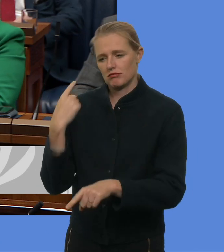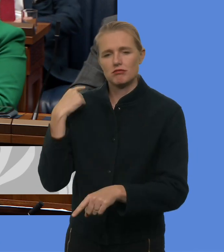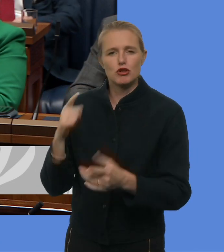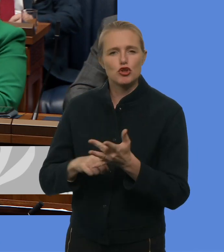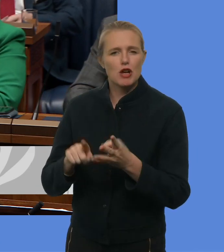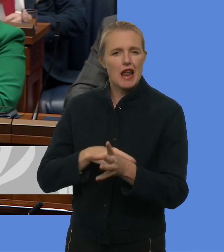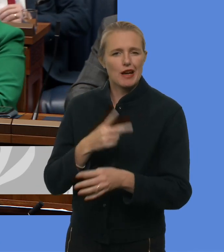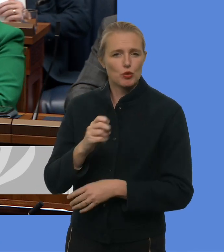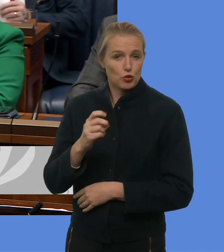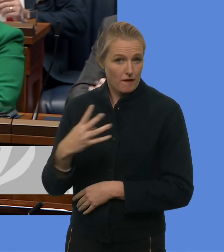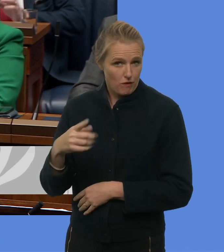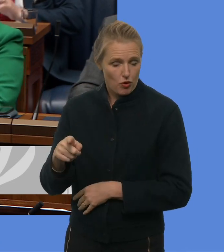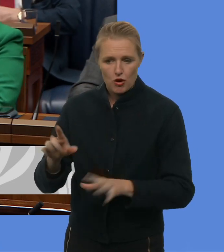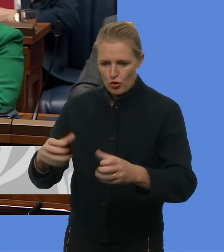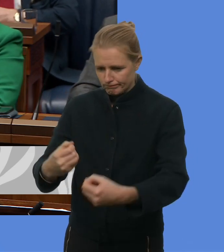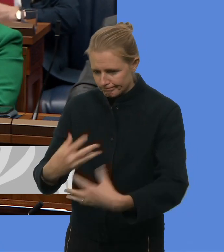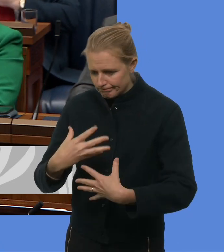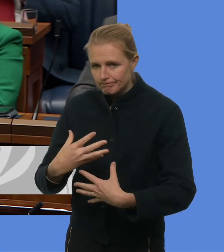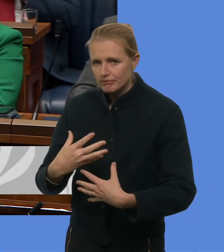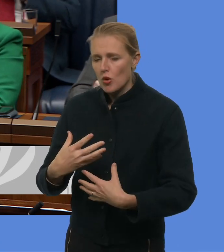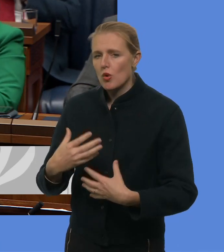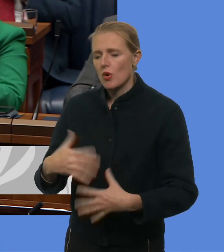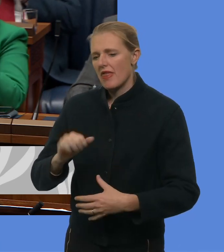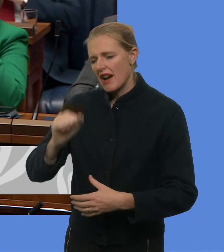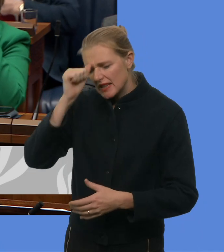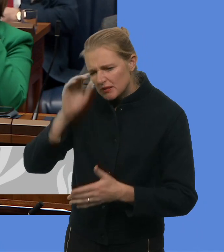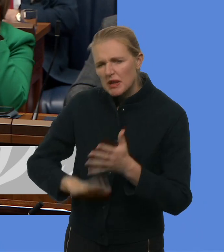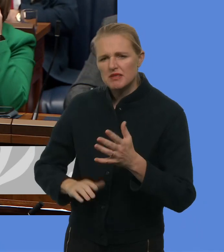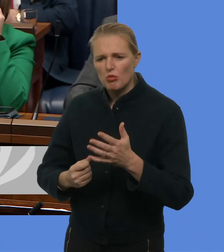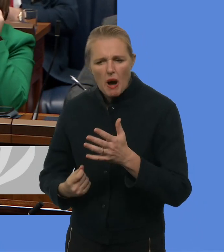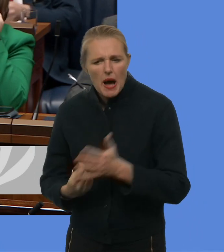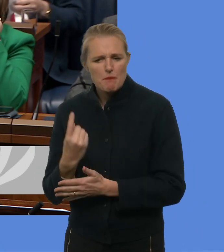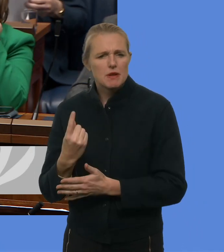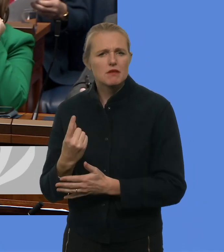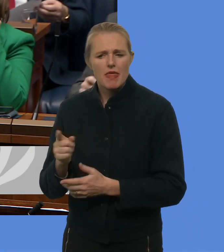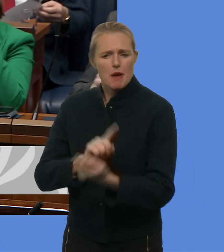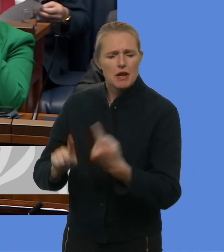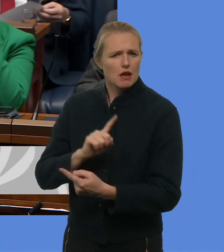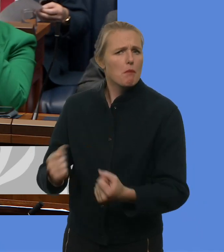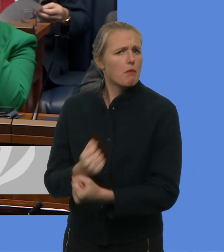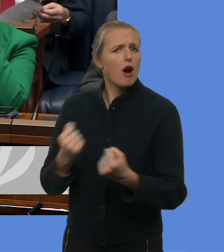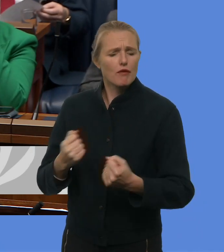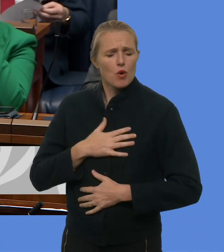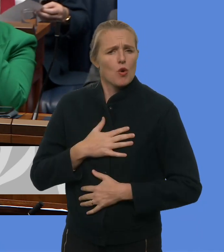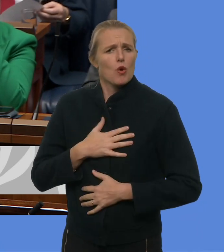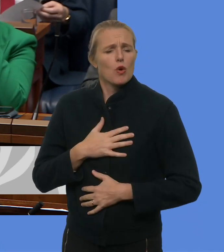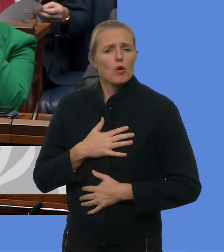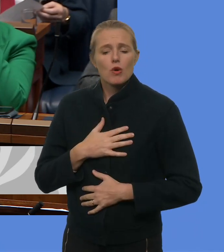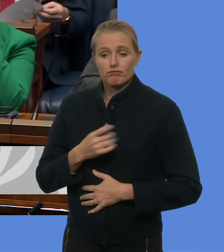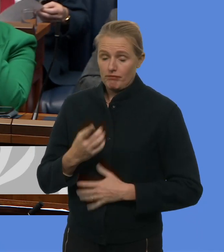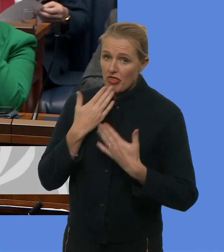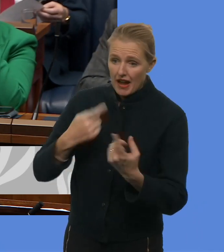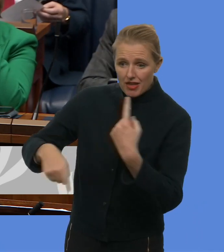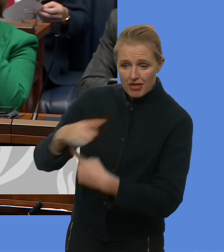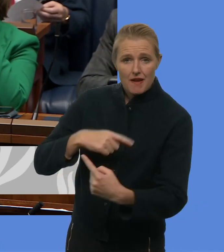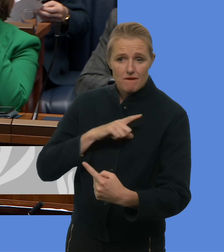their concerns and experiences with us in what was a powerful and emotive meeting. And we would like to thank them for being so open with us in relation to their